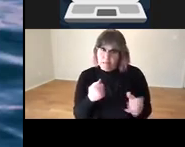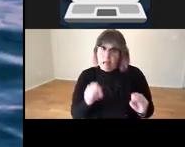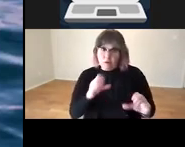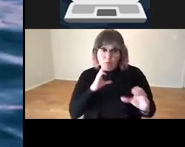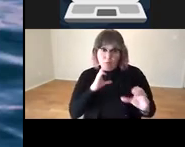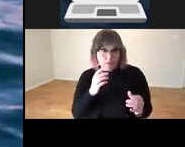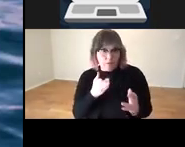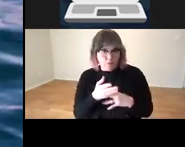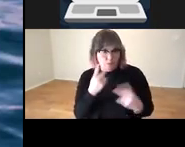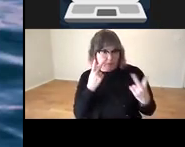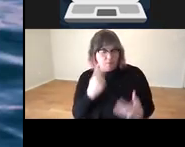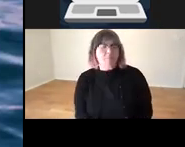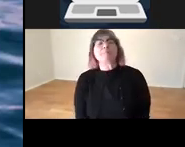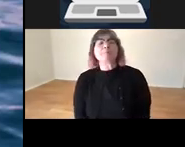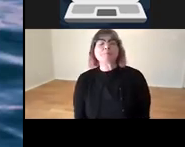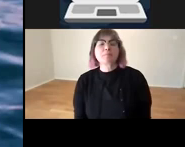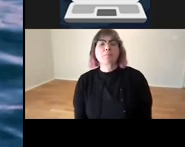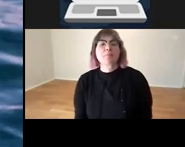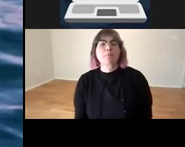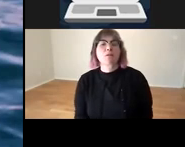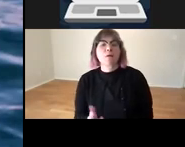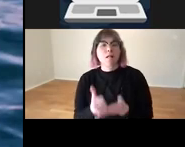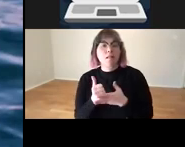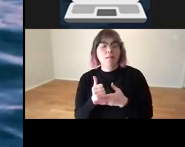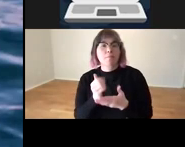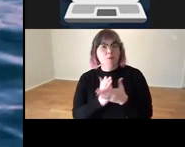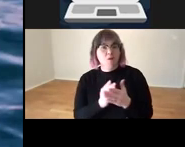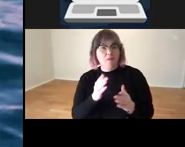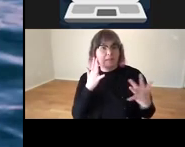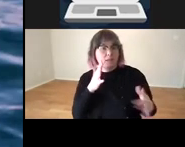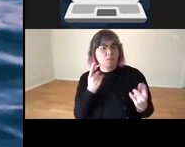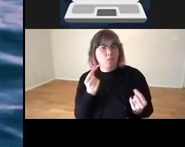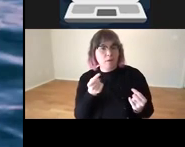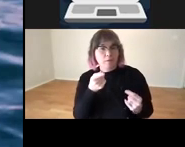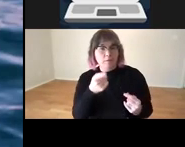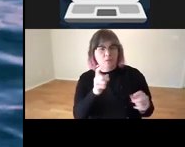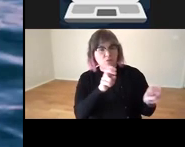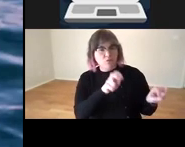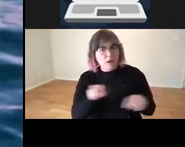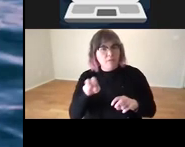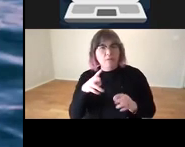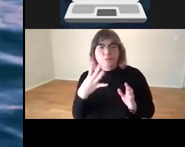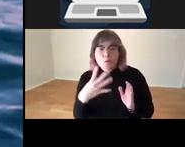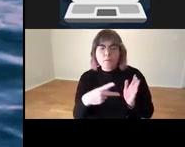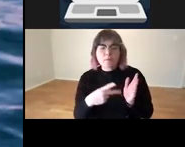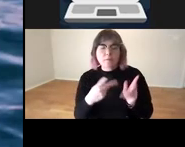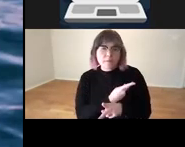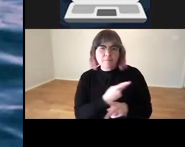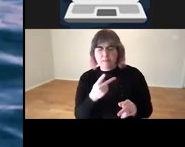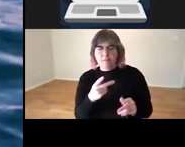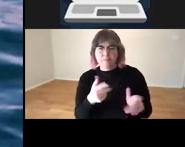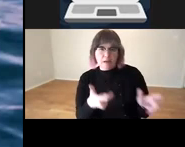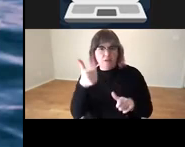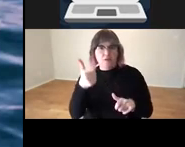so one thing that's very helpful and a property of sound is that sound actually propagates or travels approximately 4